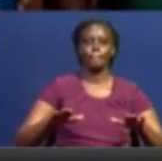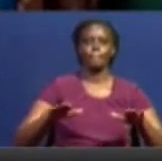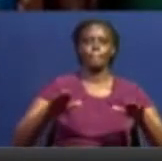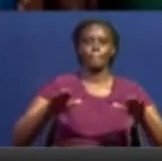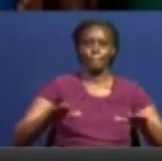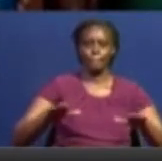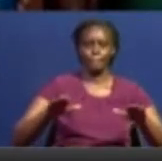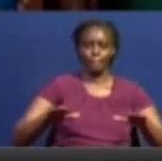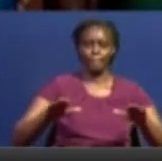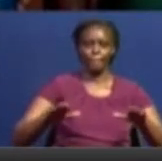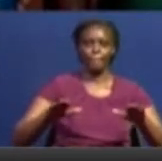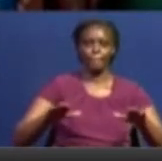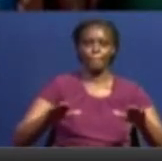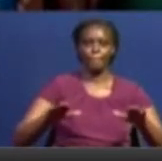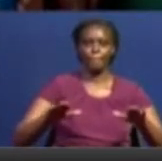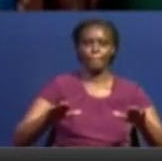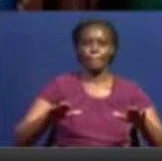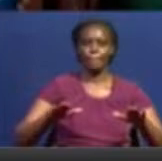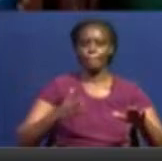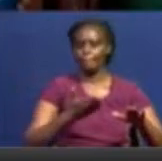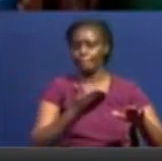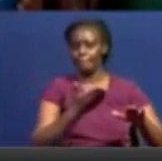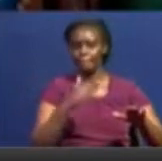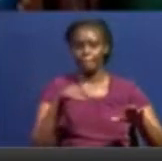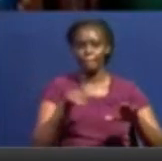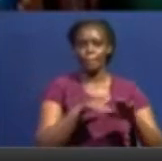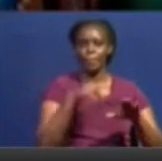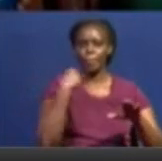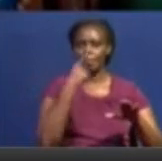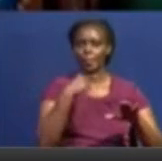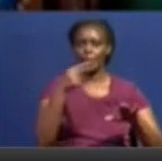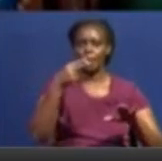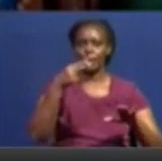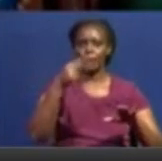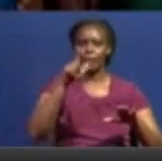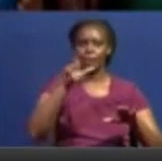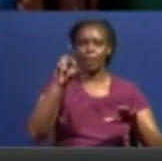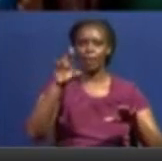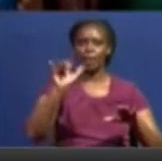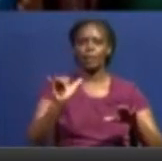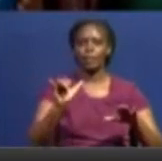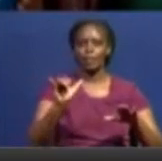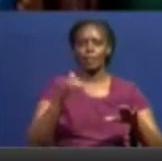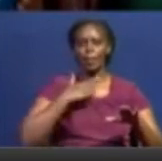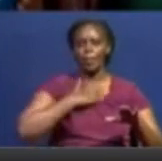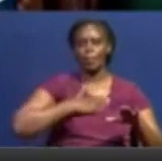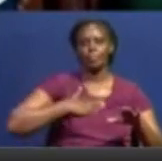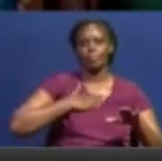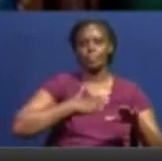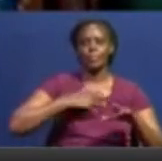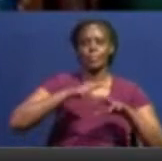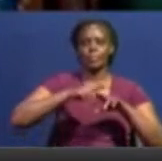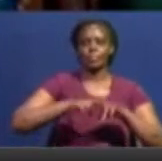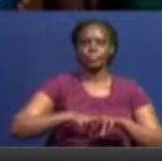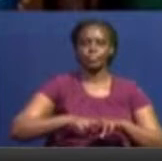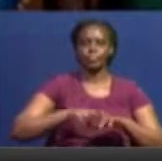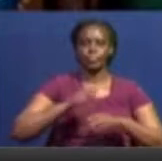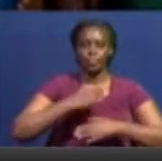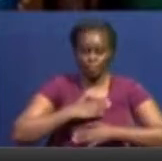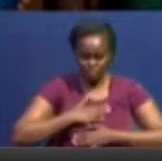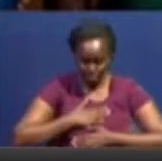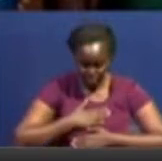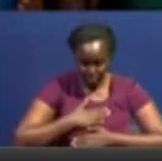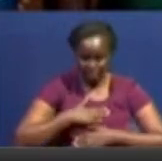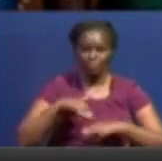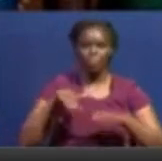Order. Who is that member? Hillary. Take your seat. Honorable